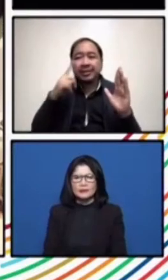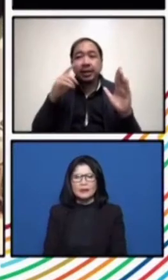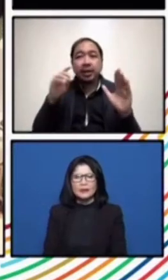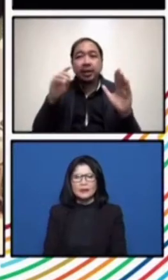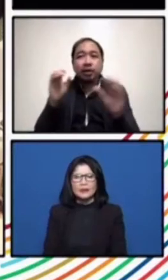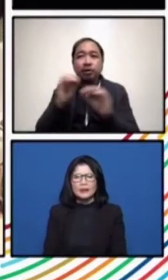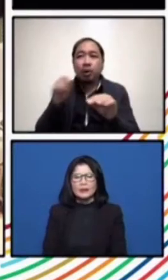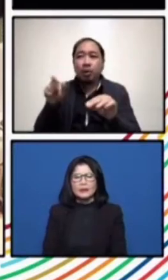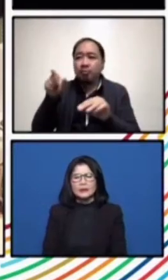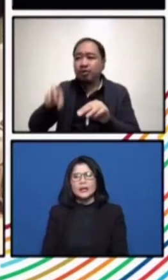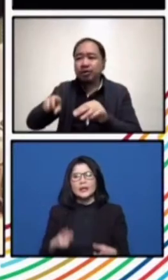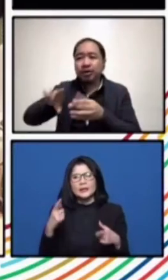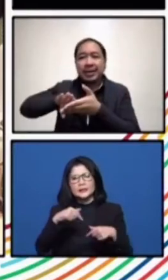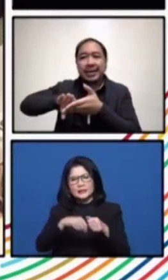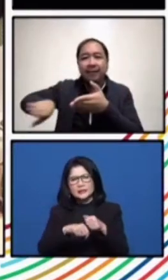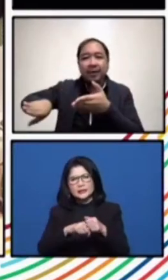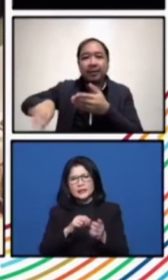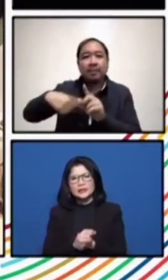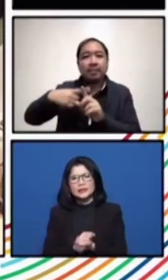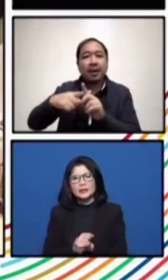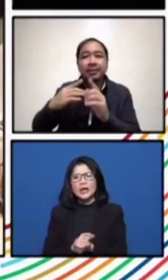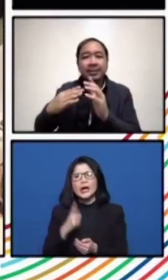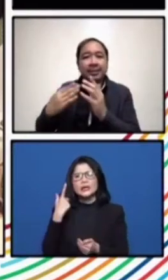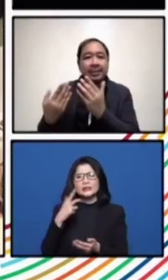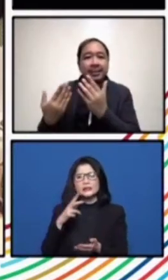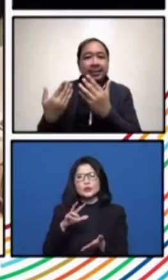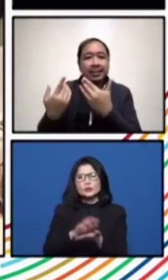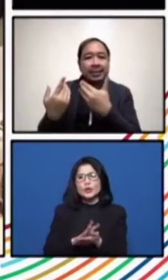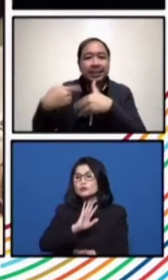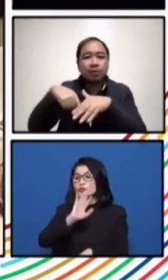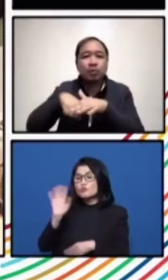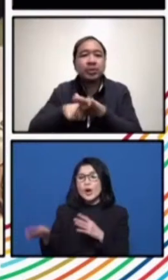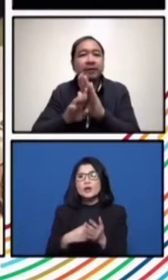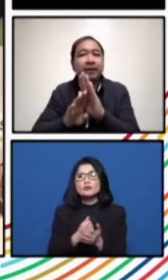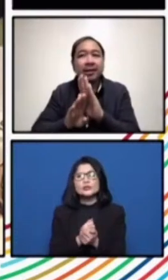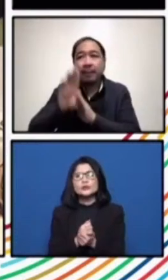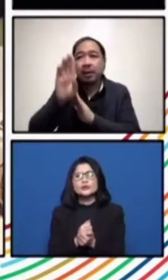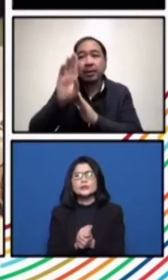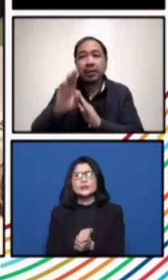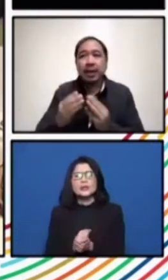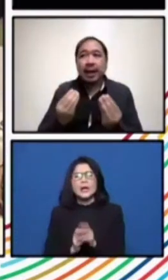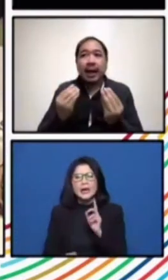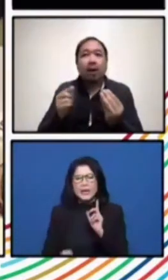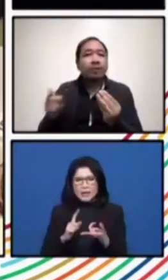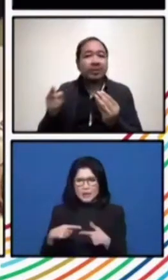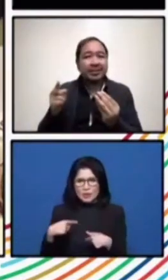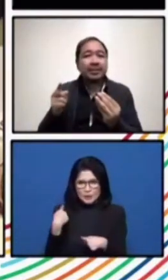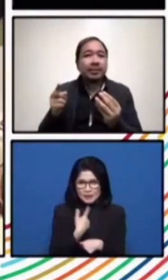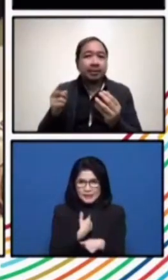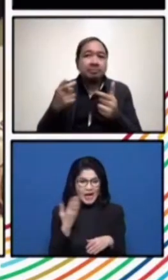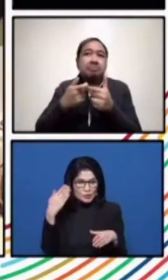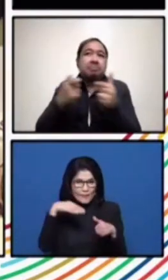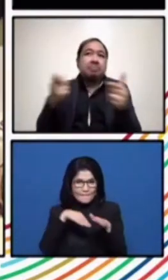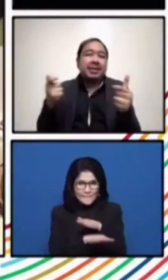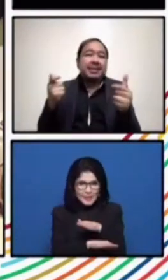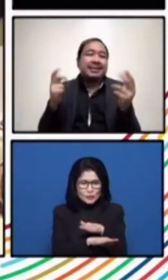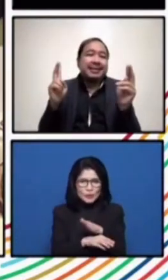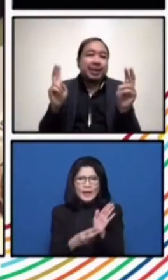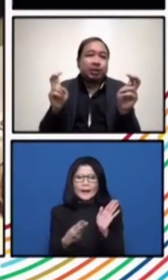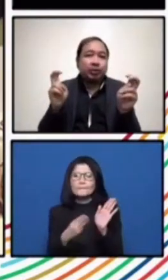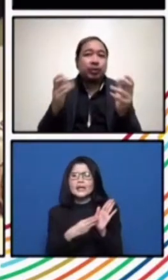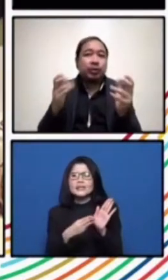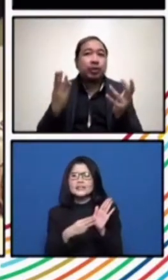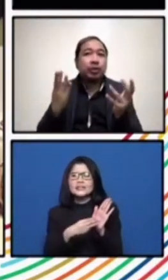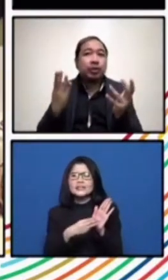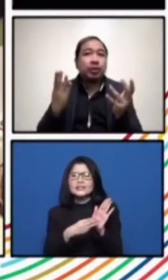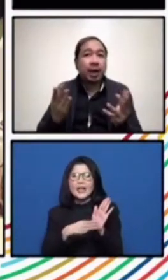and of inclusive development if we do not include this huge issue in the Declaration that Define